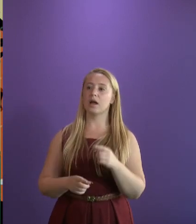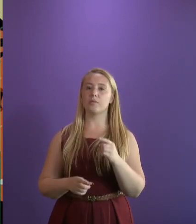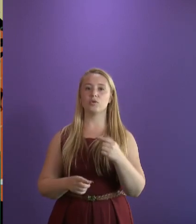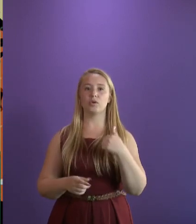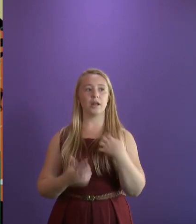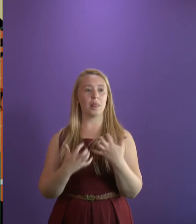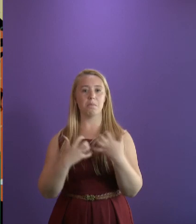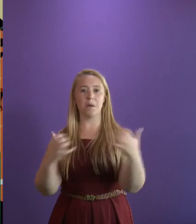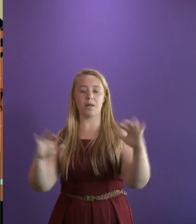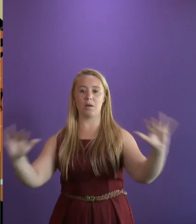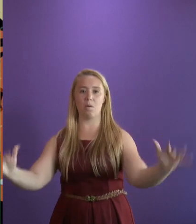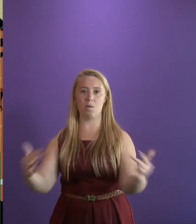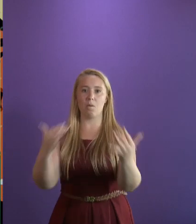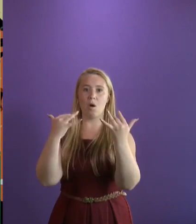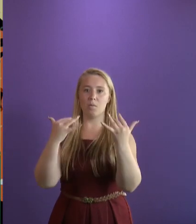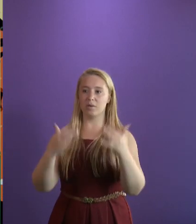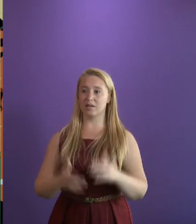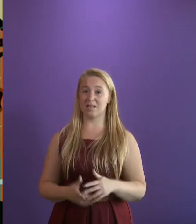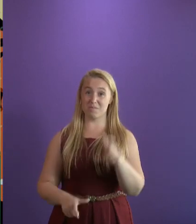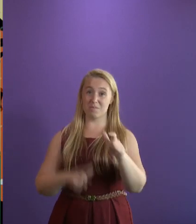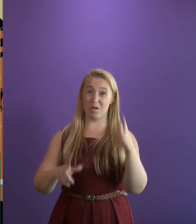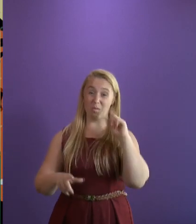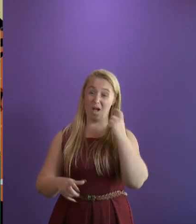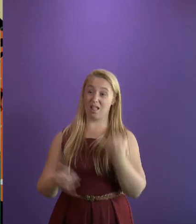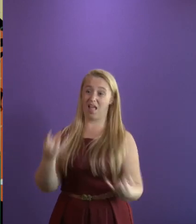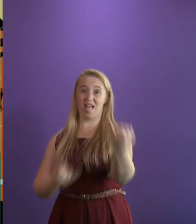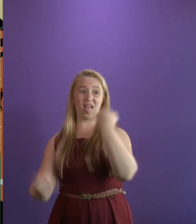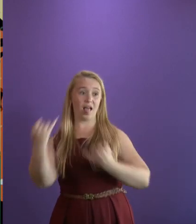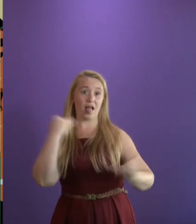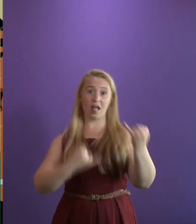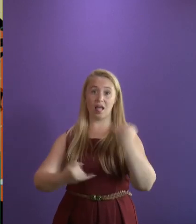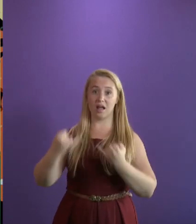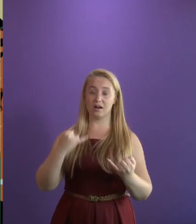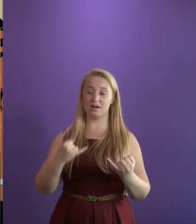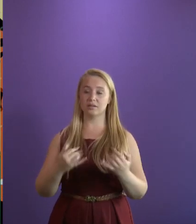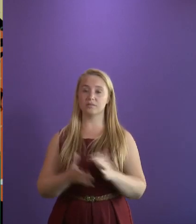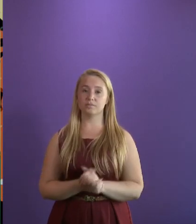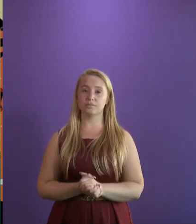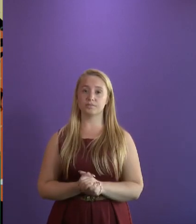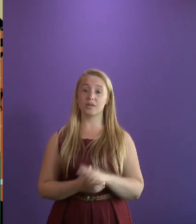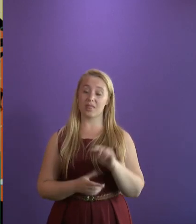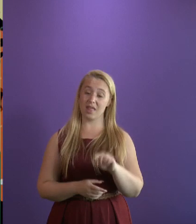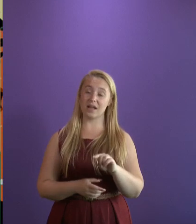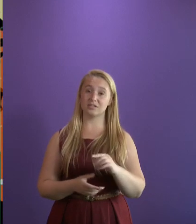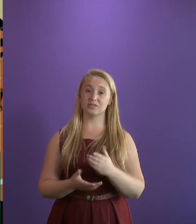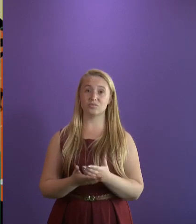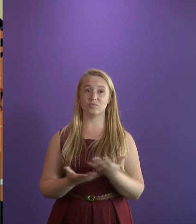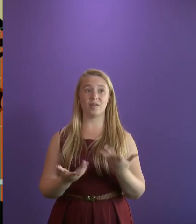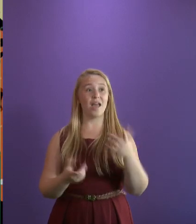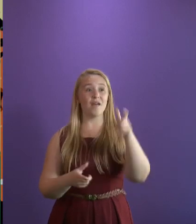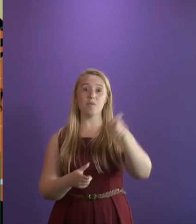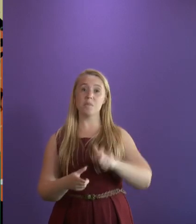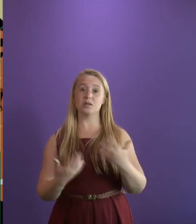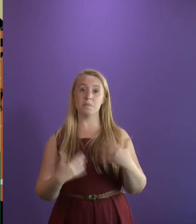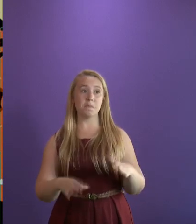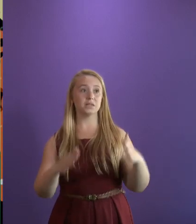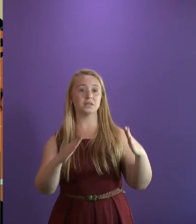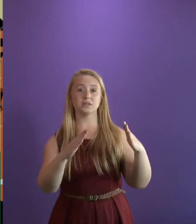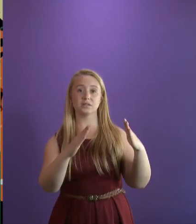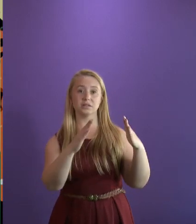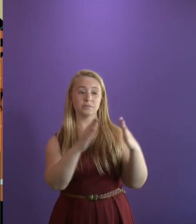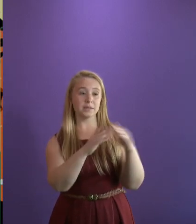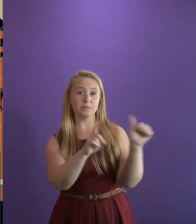you're kind of seen as fair game. And I think that question of, you know, a domestic abuser